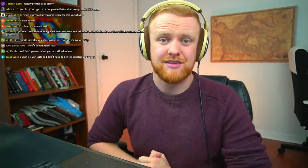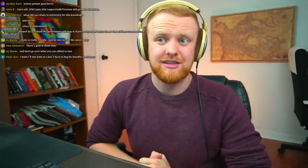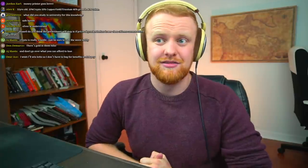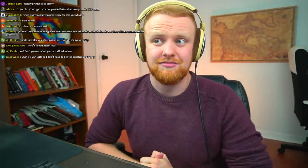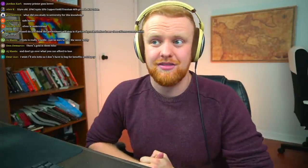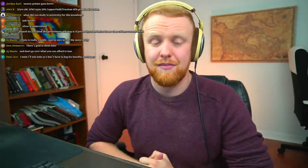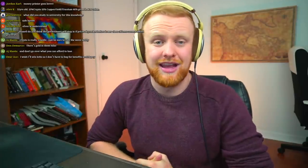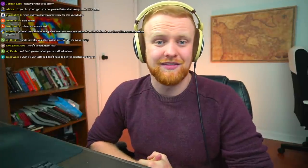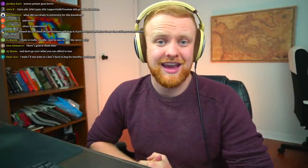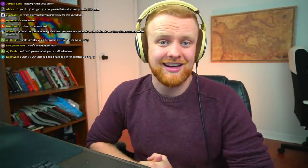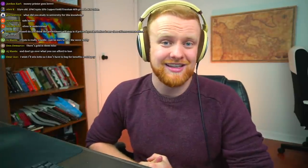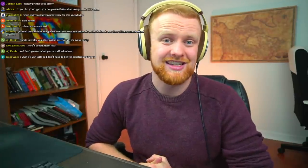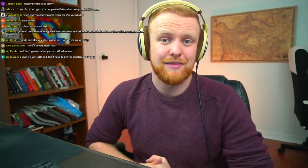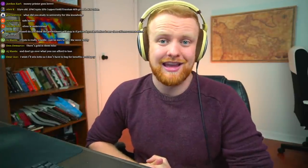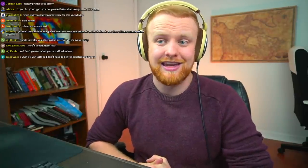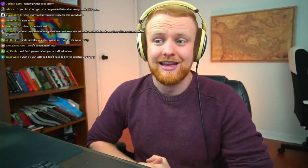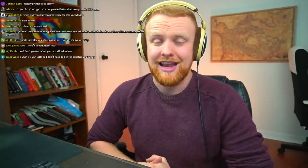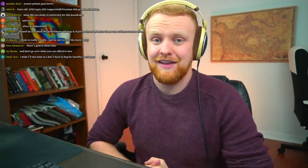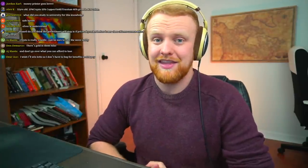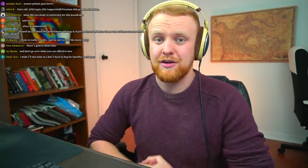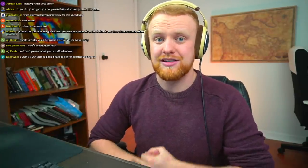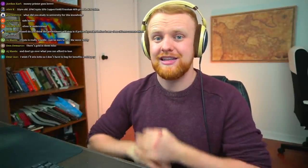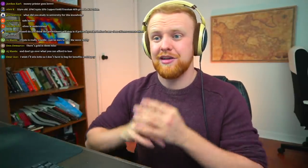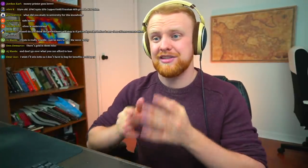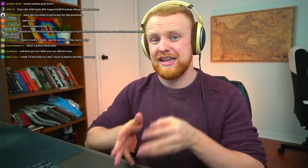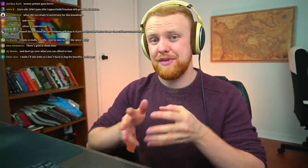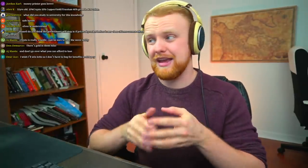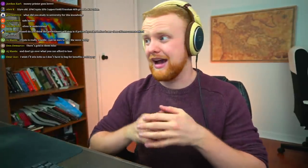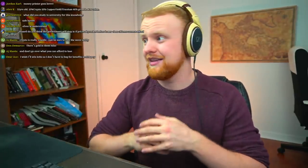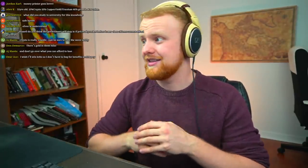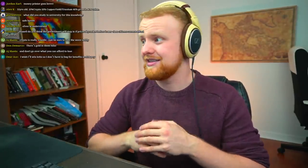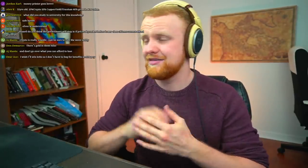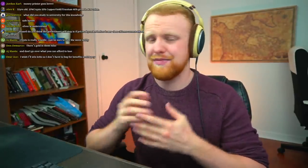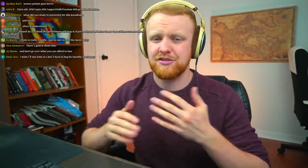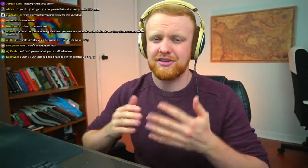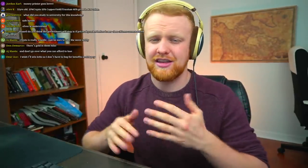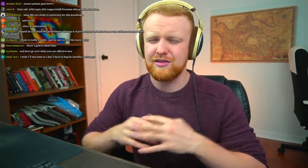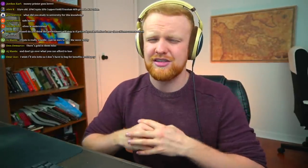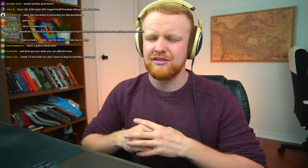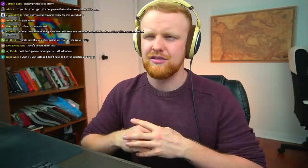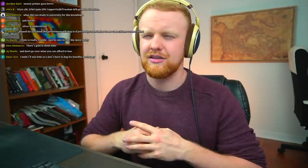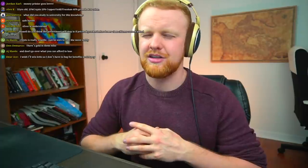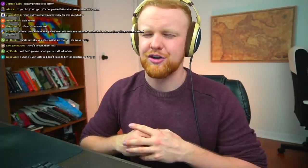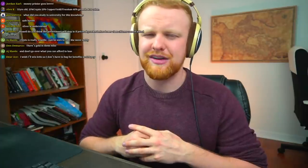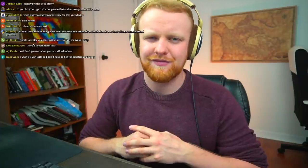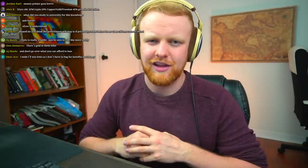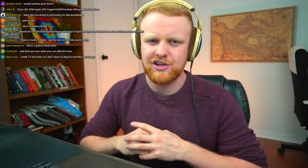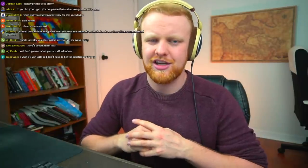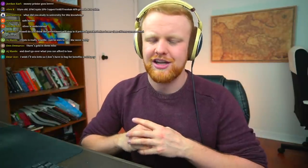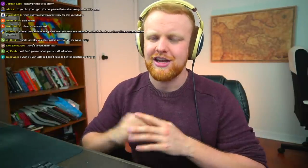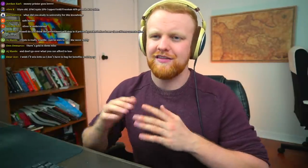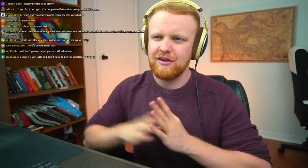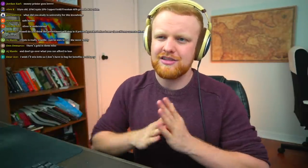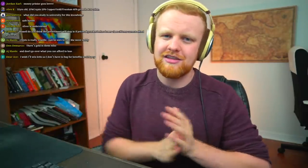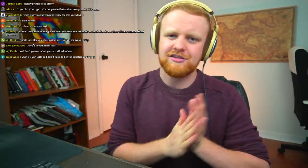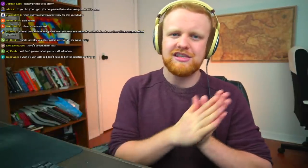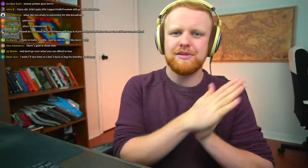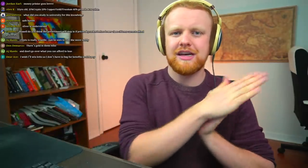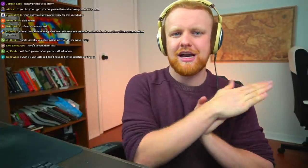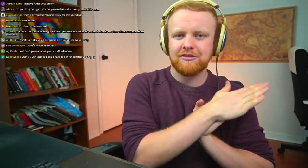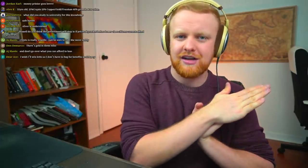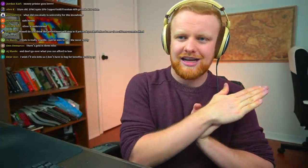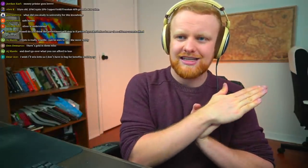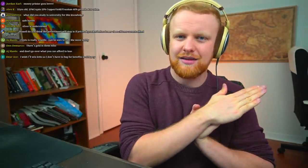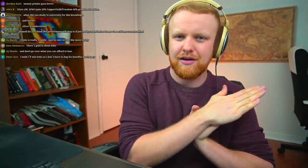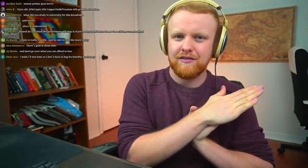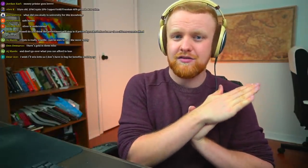largely up to the Bank of Canada stepping in. And if they don't see their CPI, this is the metric they use to determine inflation. If they don't see their